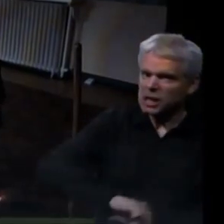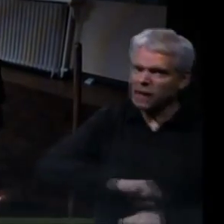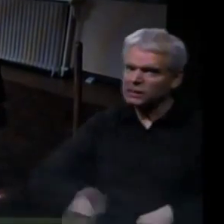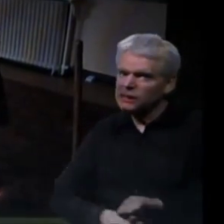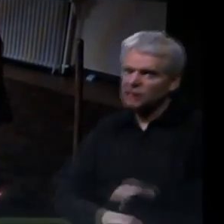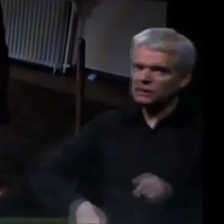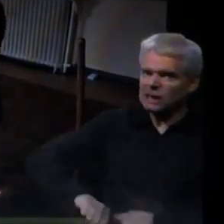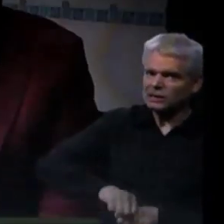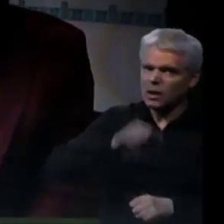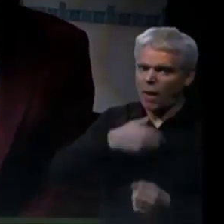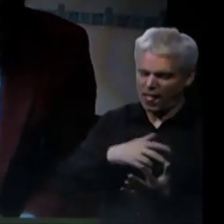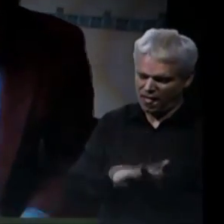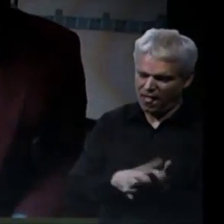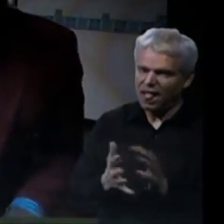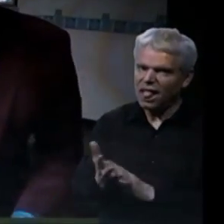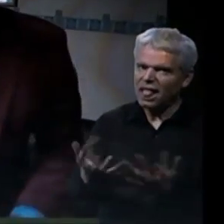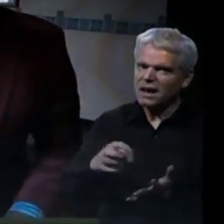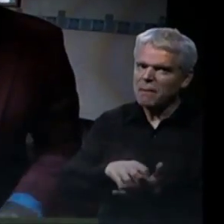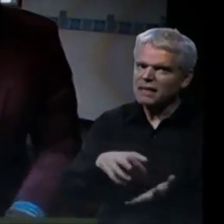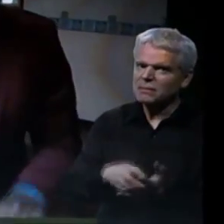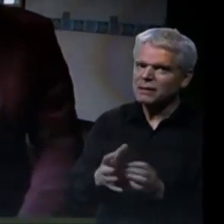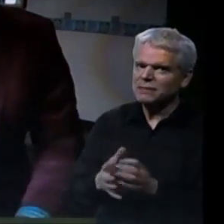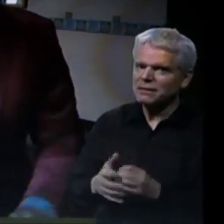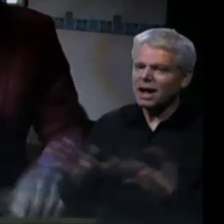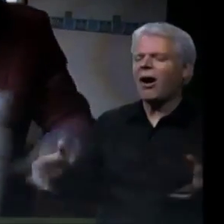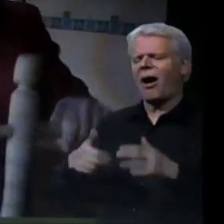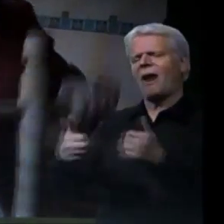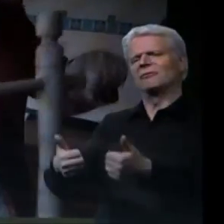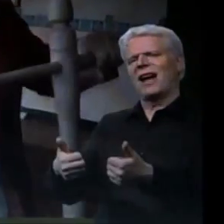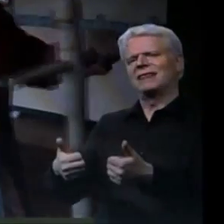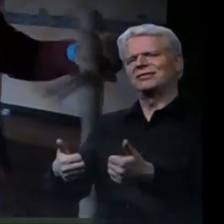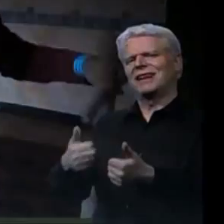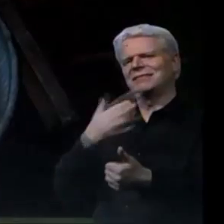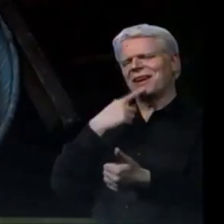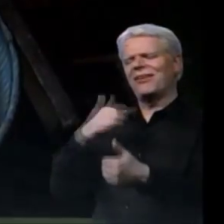all over your hands, wouldn't you? Right, let's consider that done.